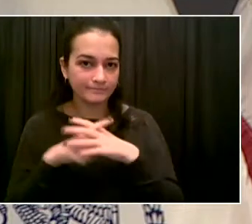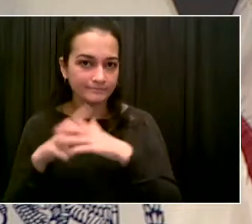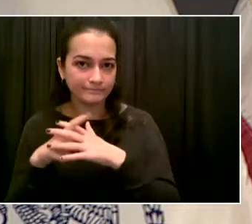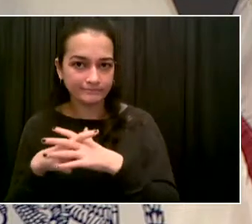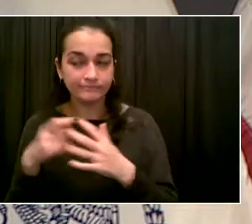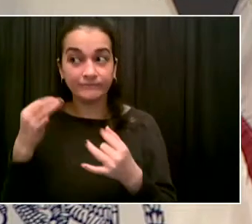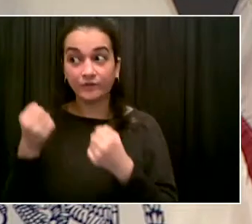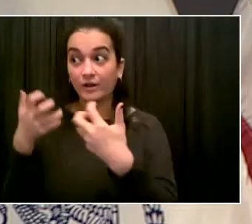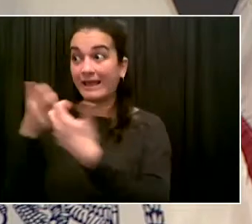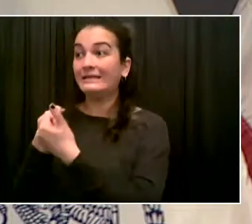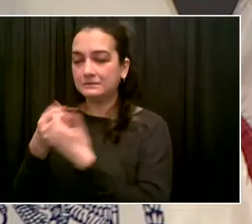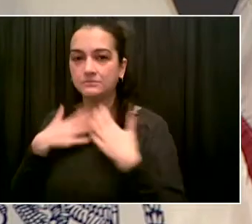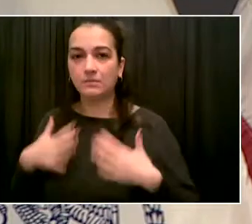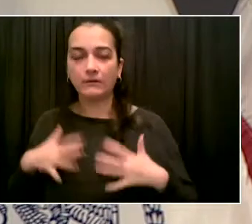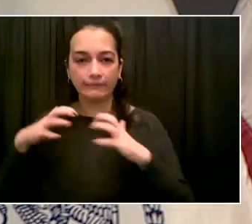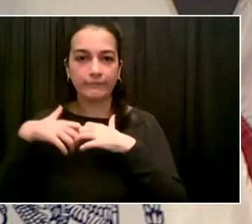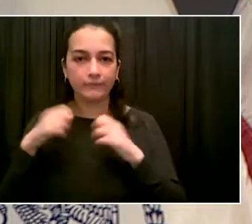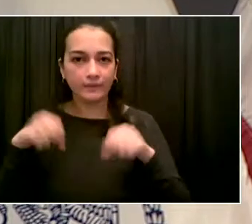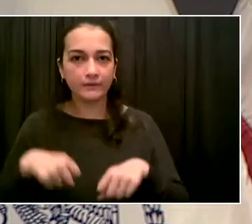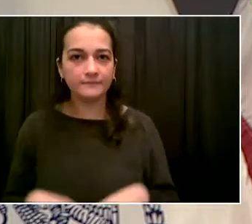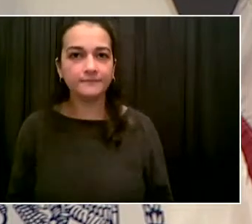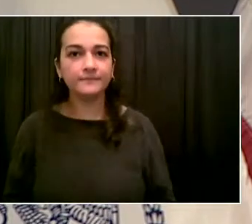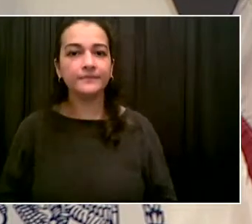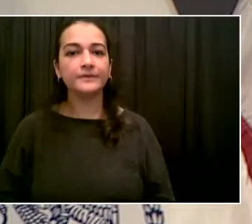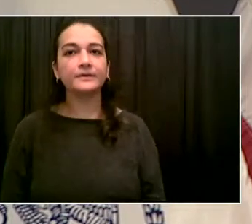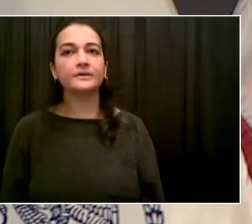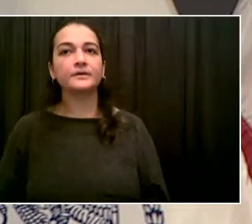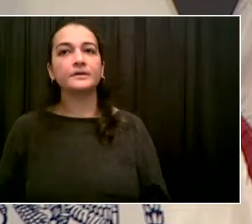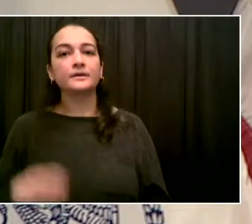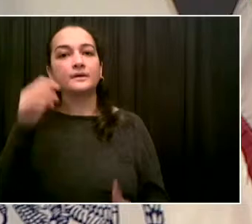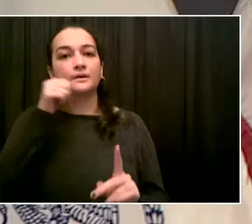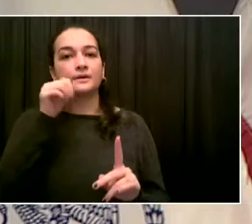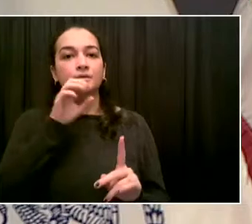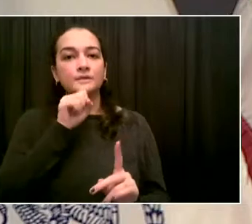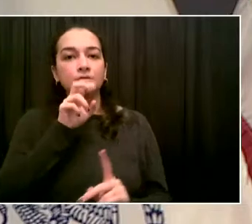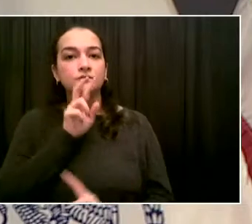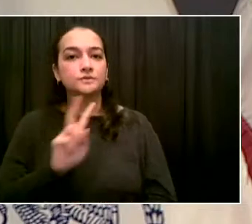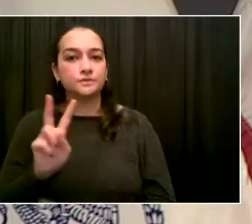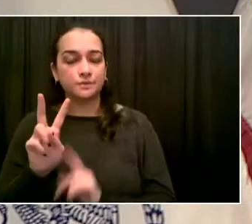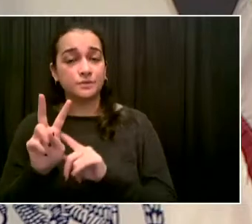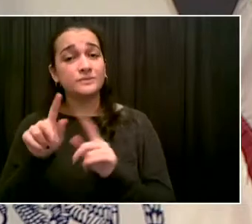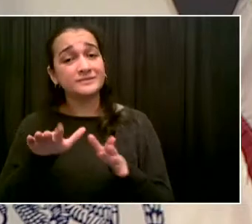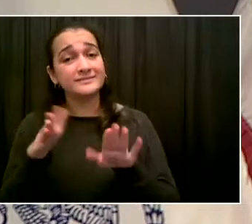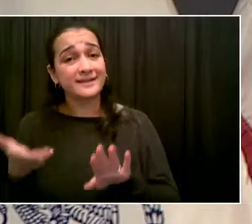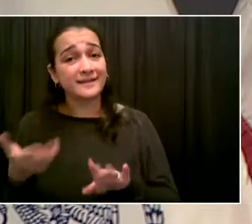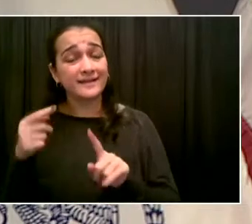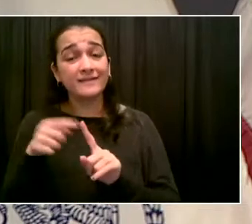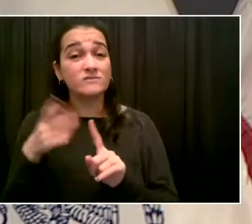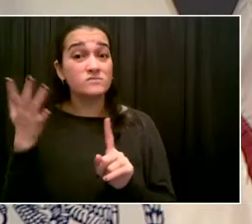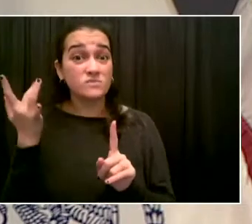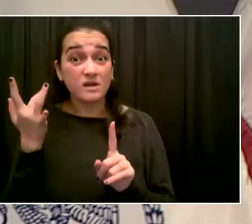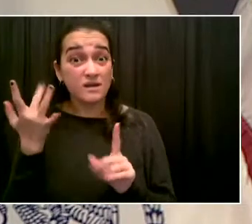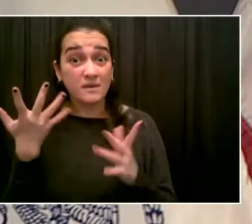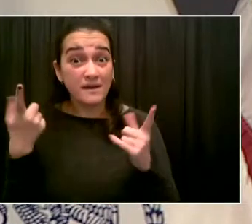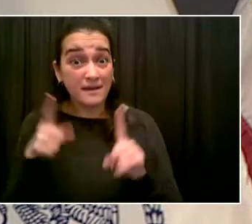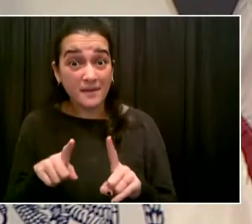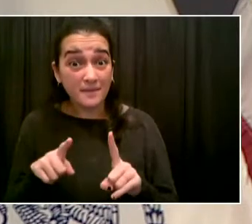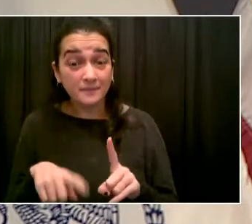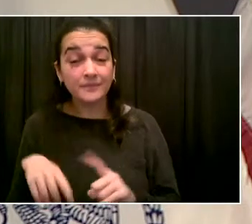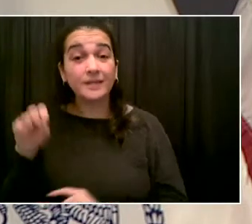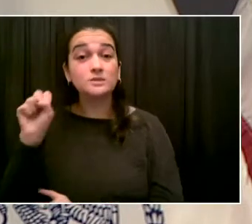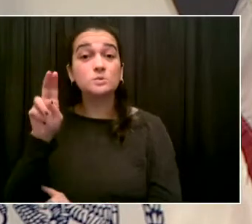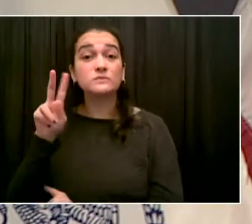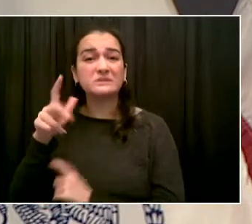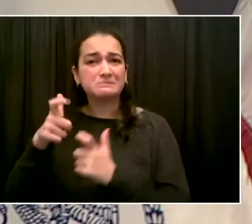very large SUV, a death that came just 5 days after another 2-year-old was killed by the driver of a very large SUV